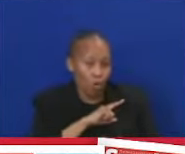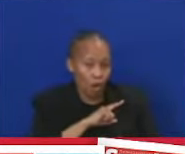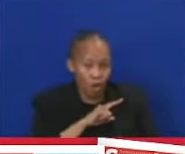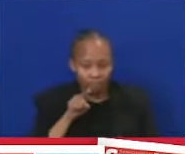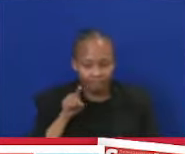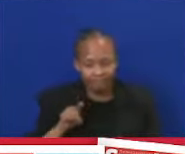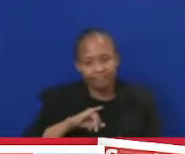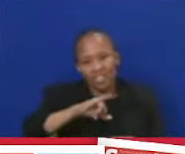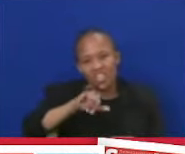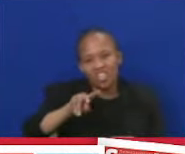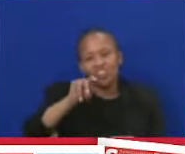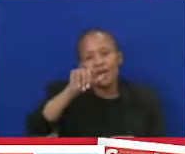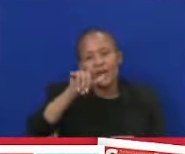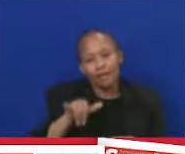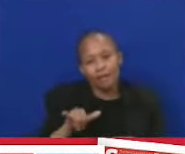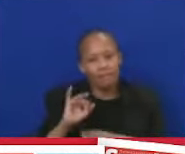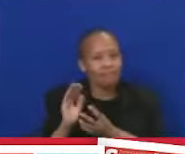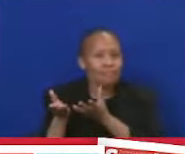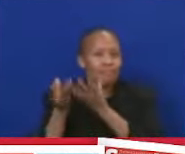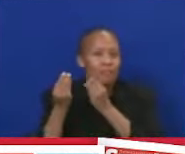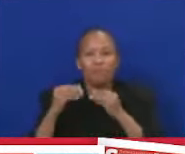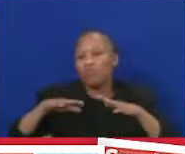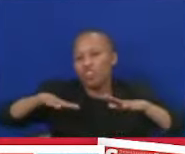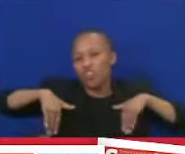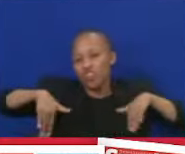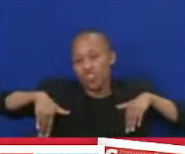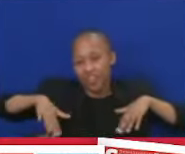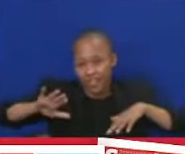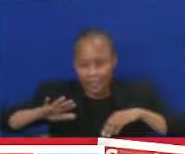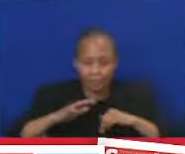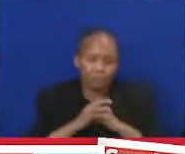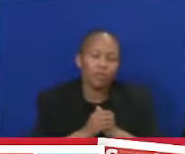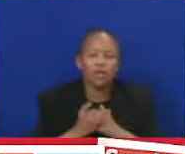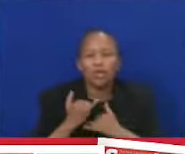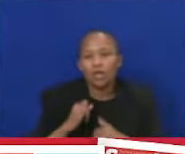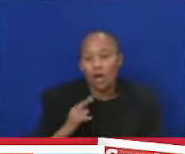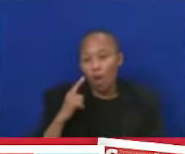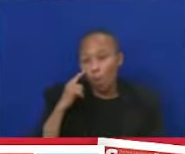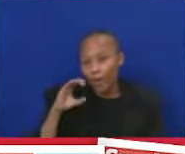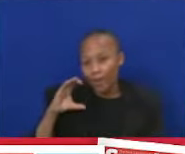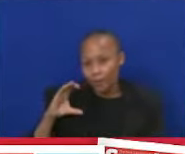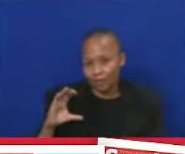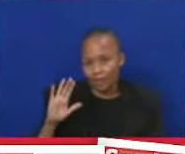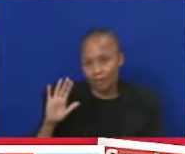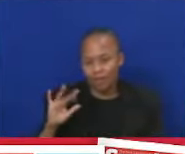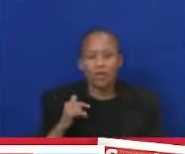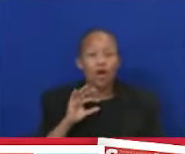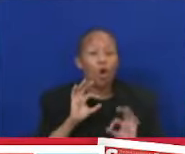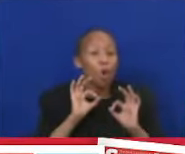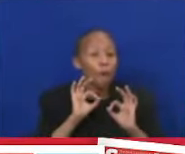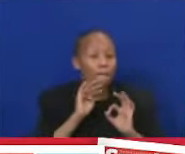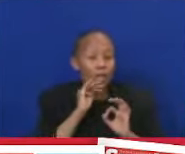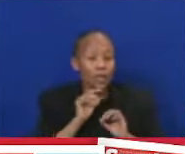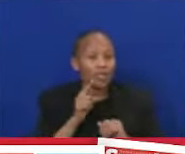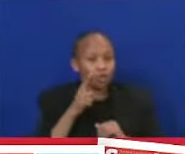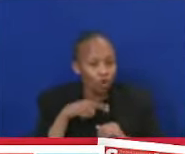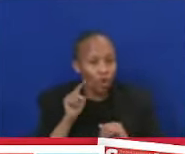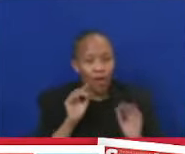And my final question on this score, witness C, is it then correct that Mr. Matlala's position was